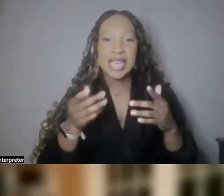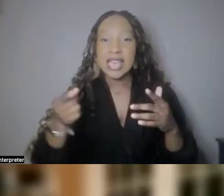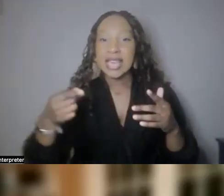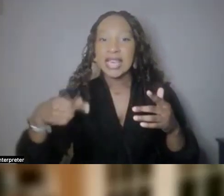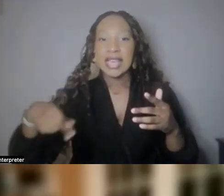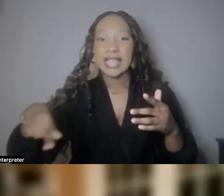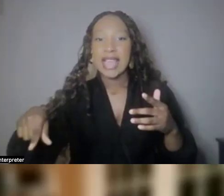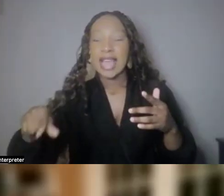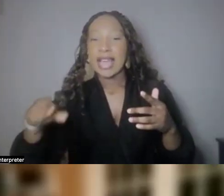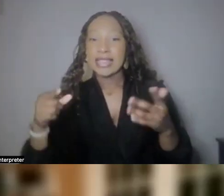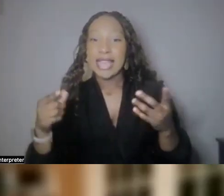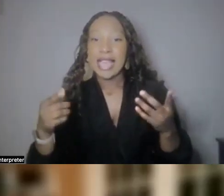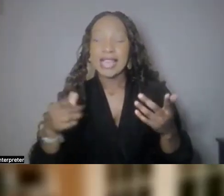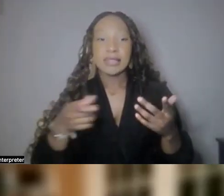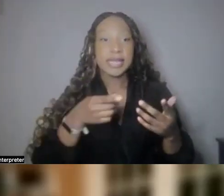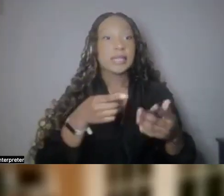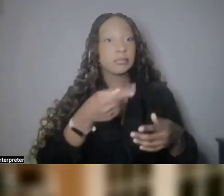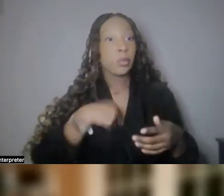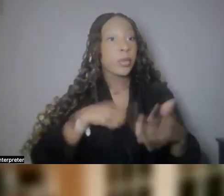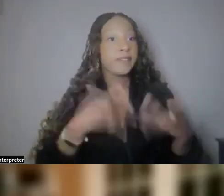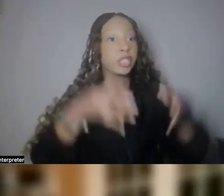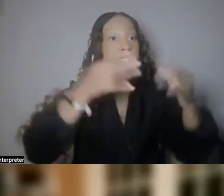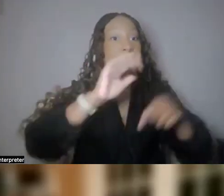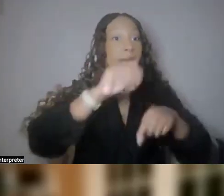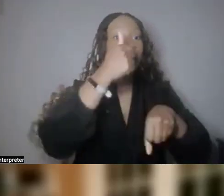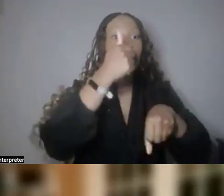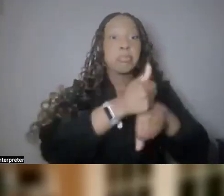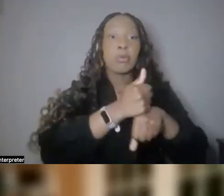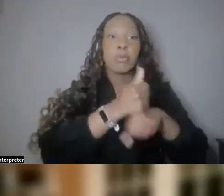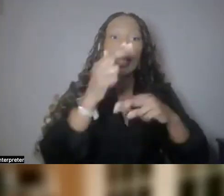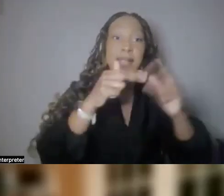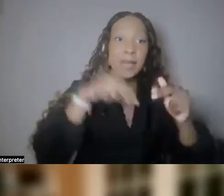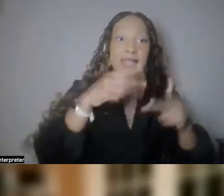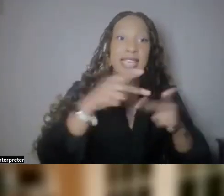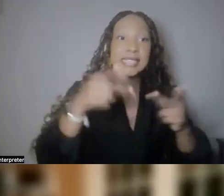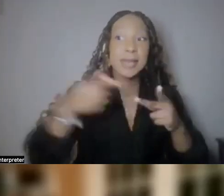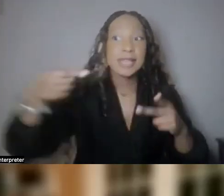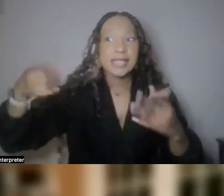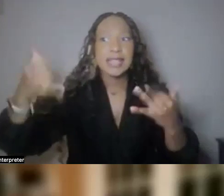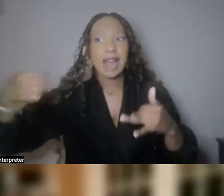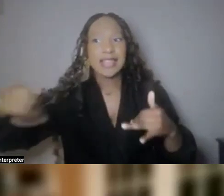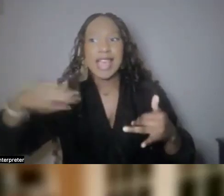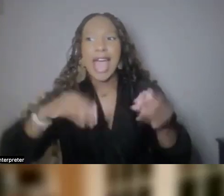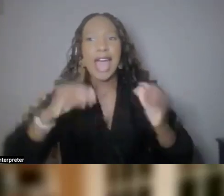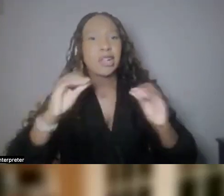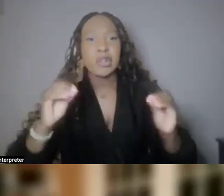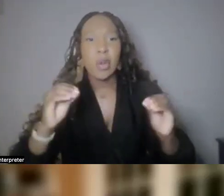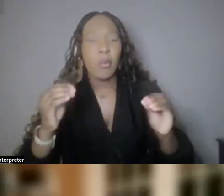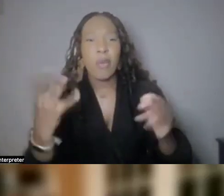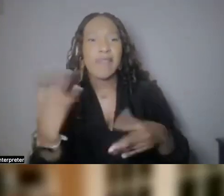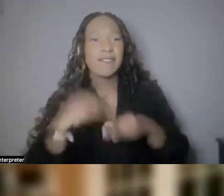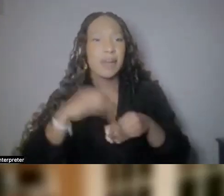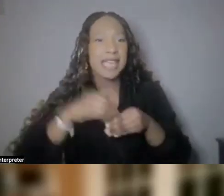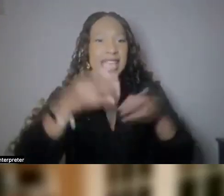into the conversation after it's underway and that the site is chosen. And there might be 7 or 8 questions that I'm seeing in this